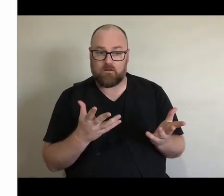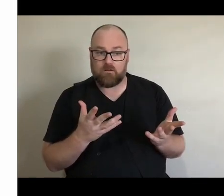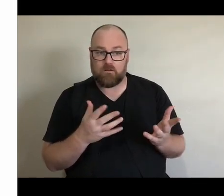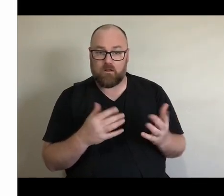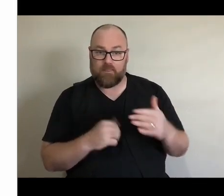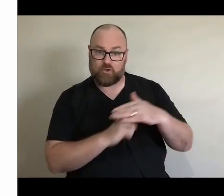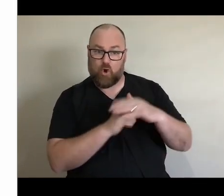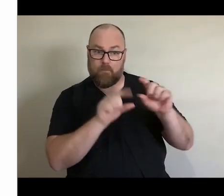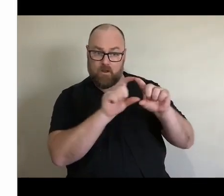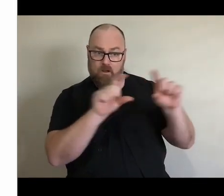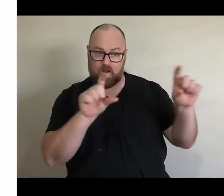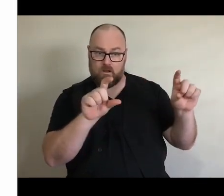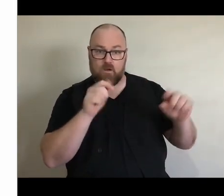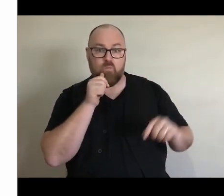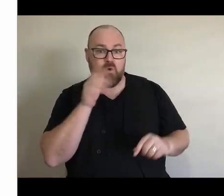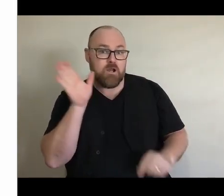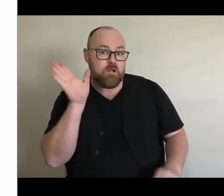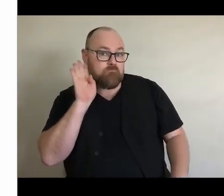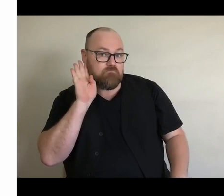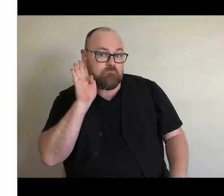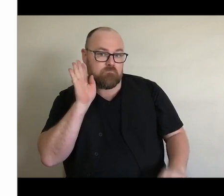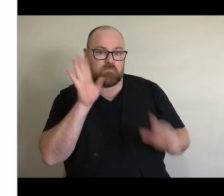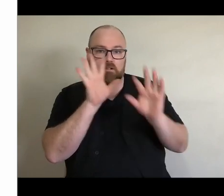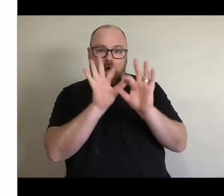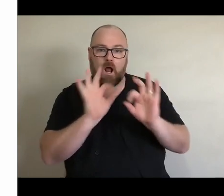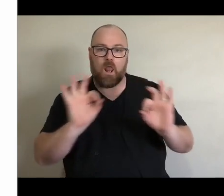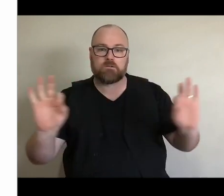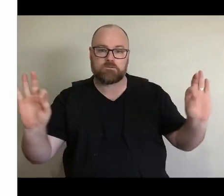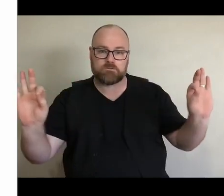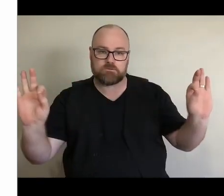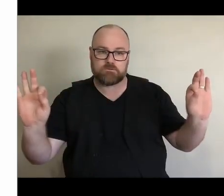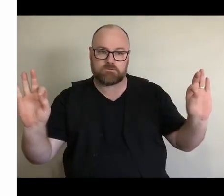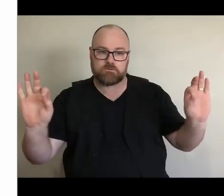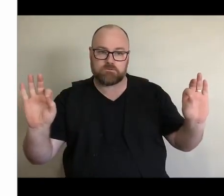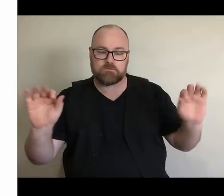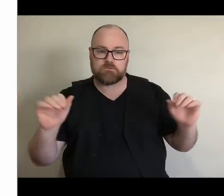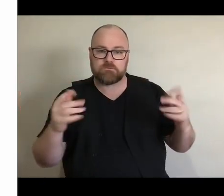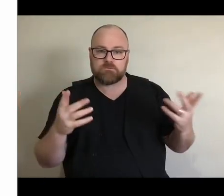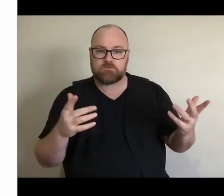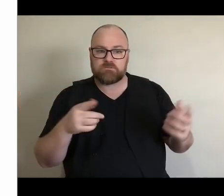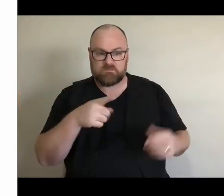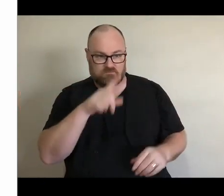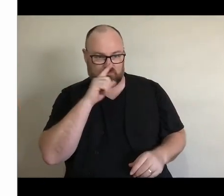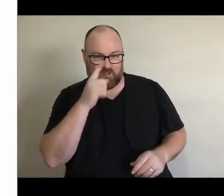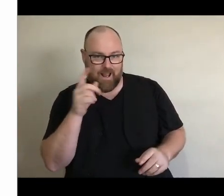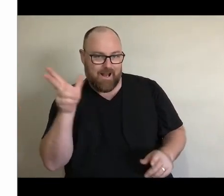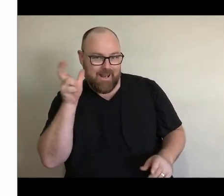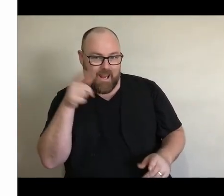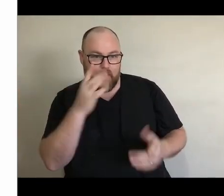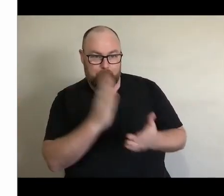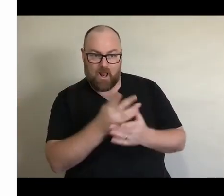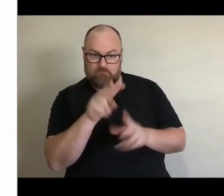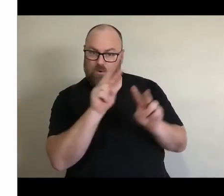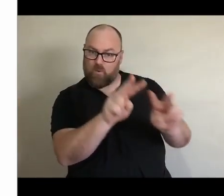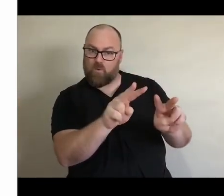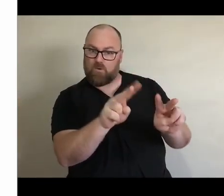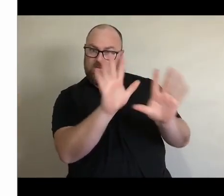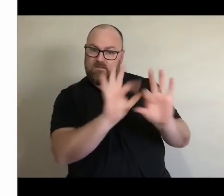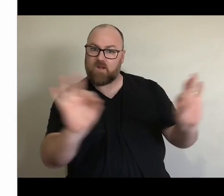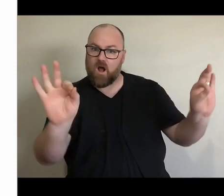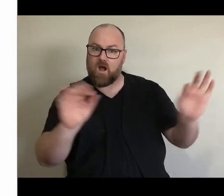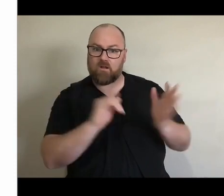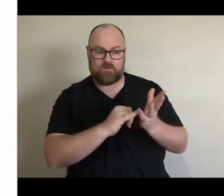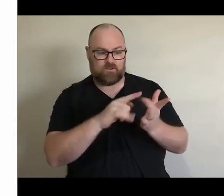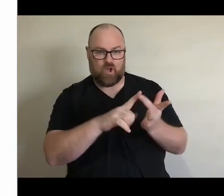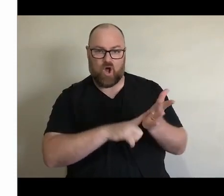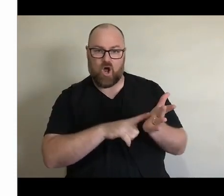we are listening to silence. We might not be able to hear it, but we're observing it. And what is implied